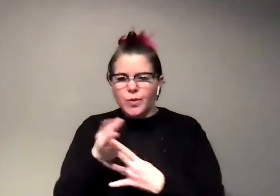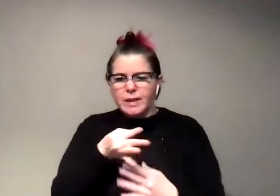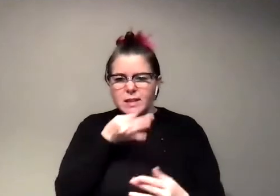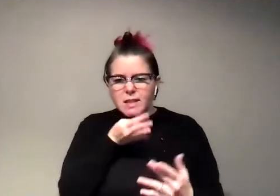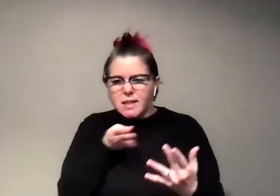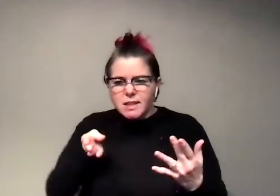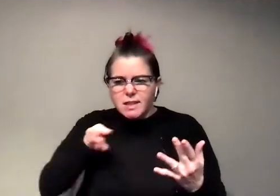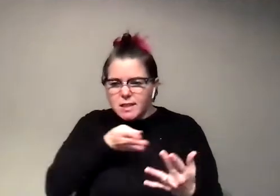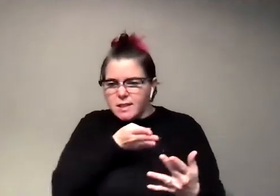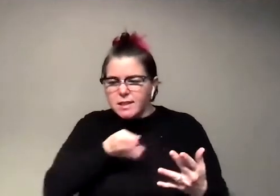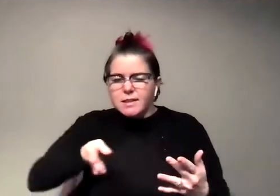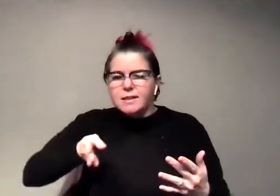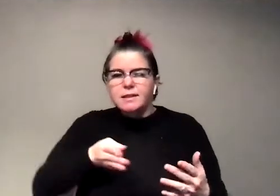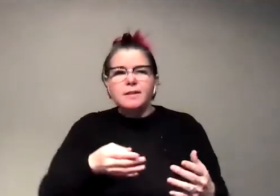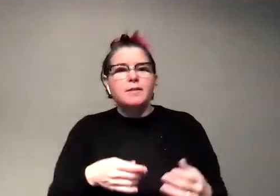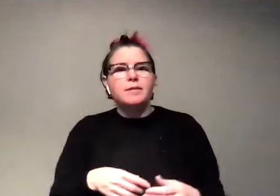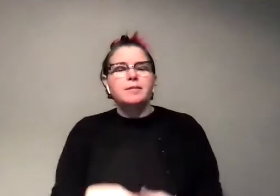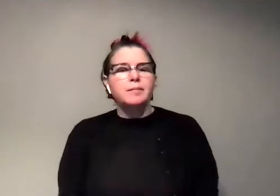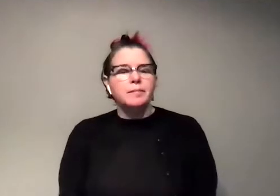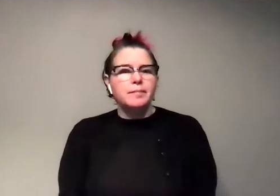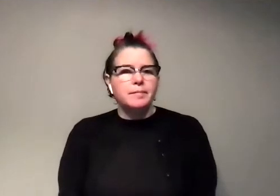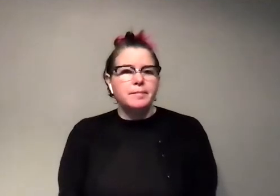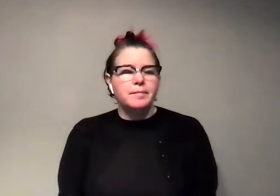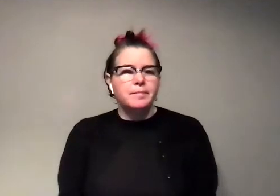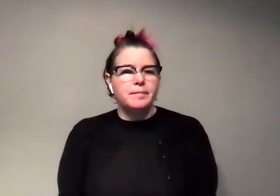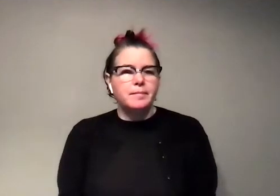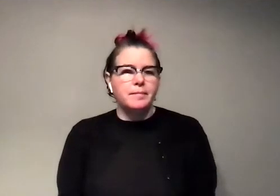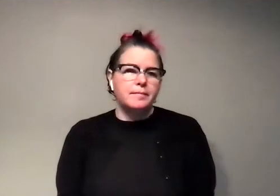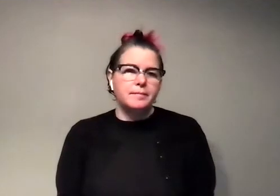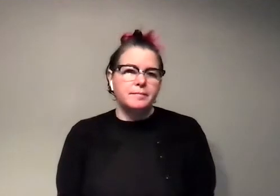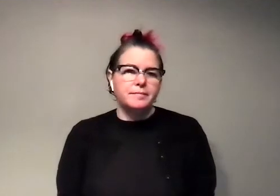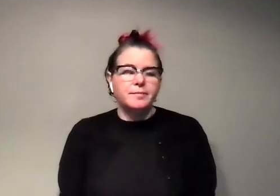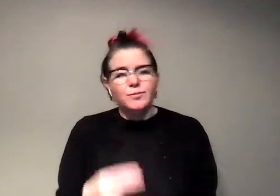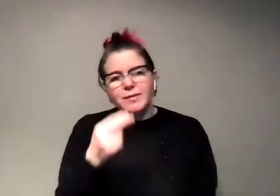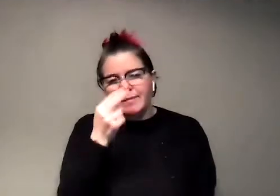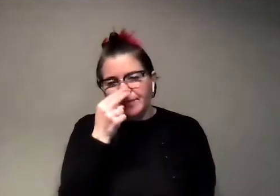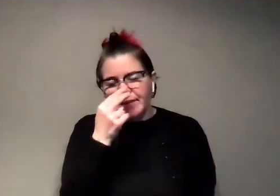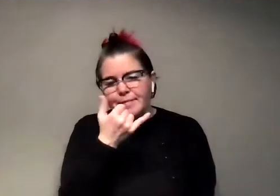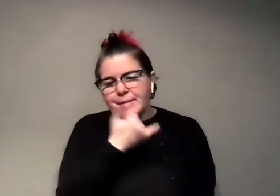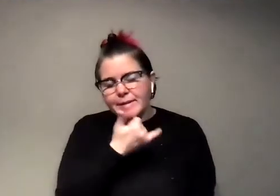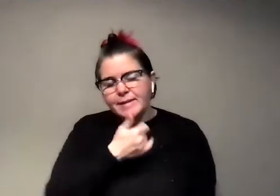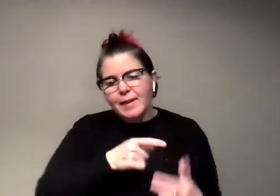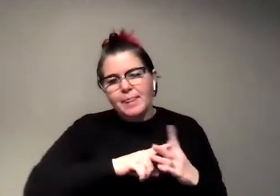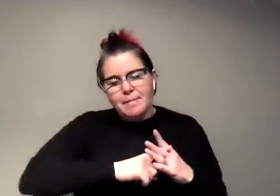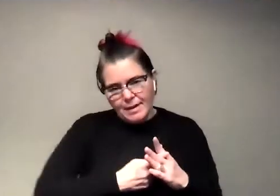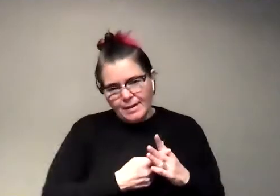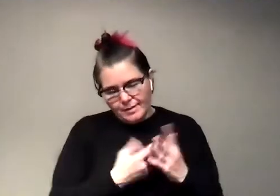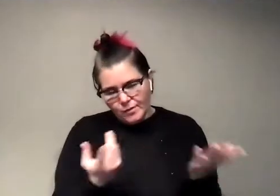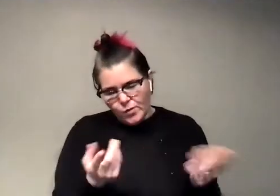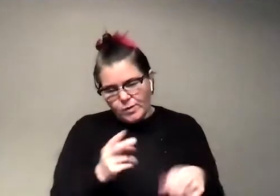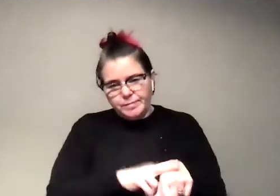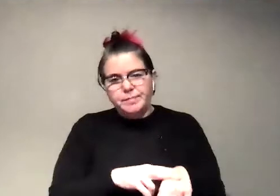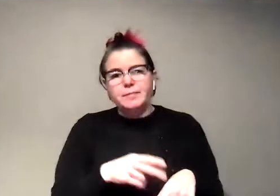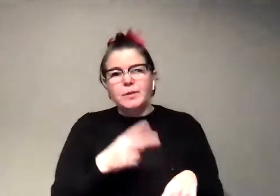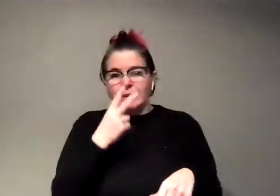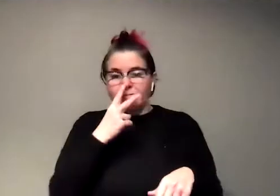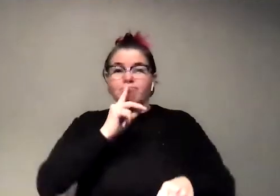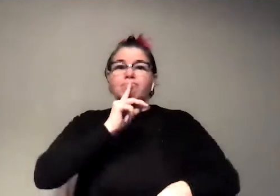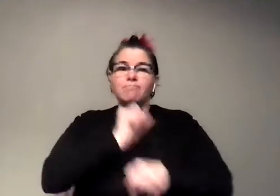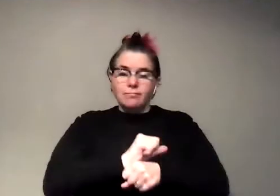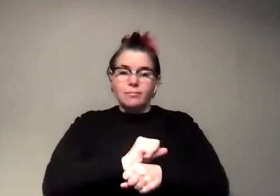just it was really it was really funny mistakes at the beginning, right? But to see it actually happen and